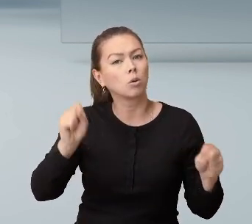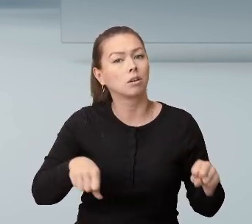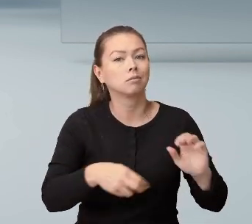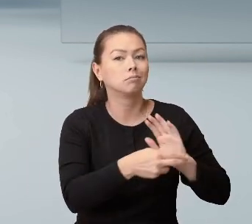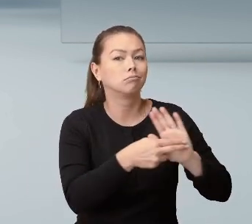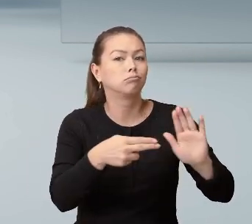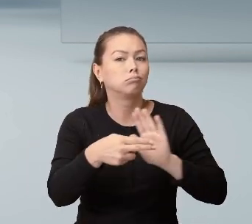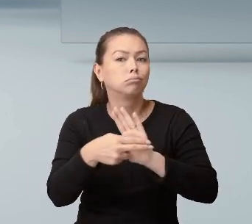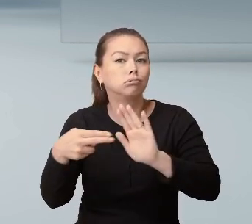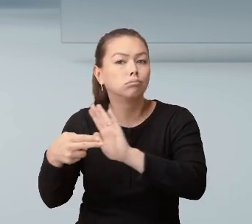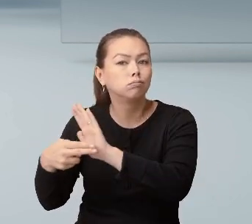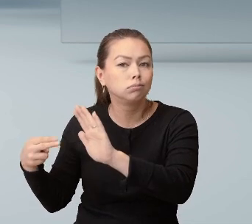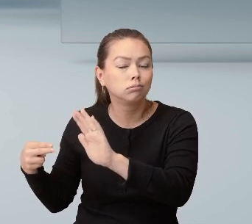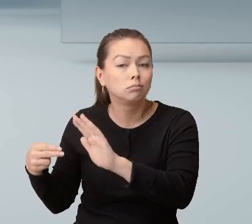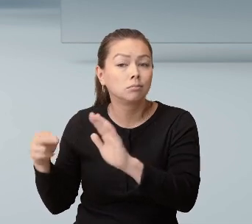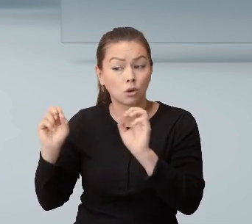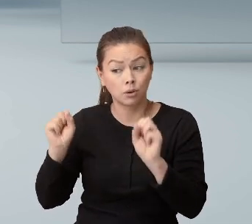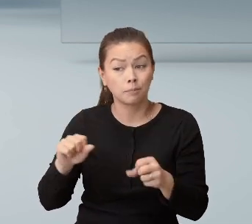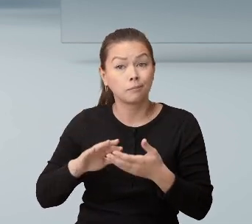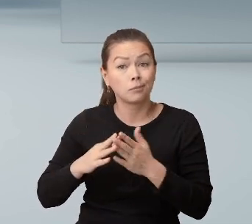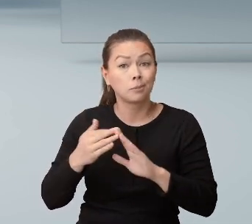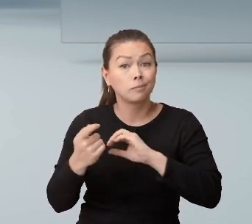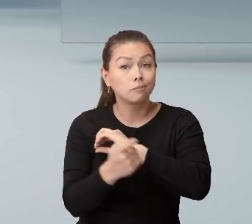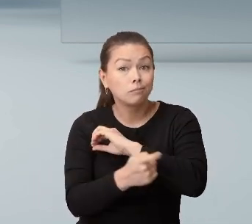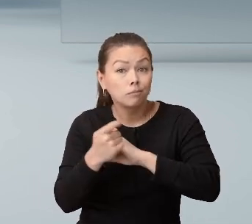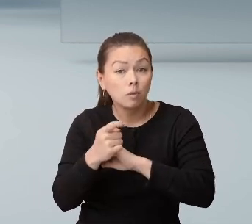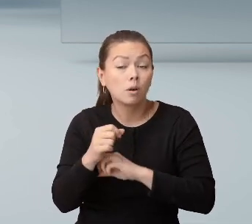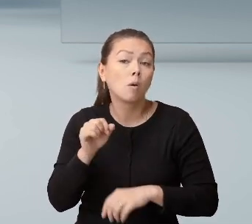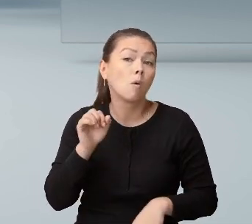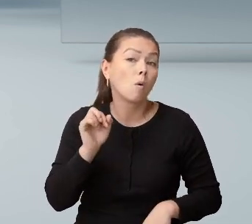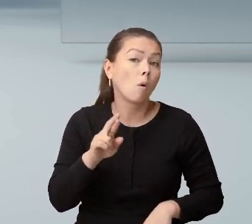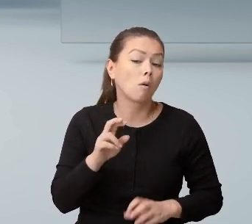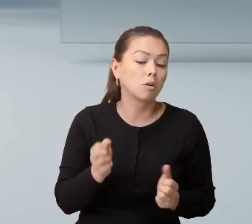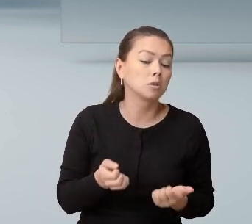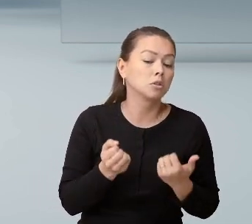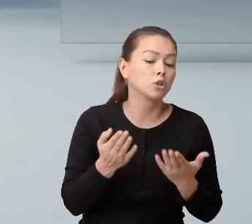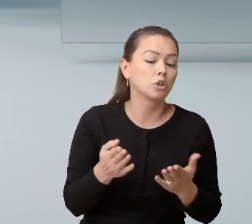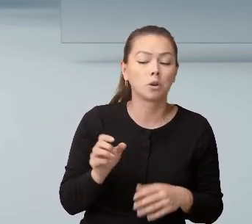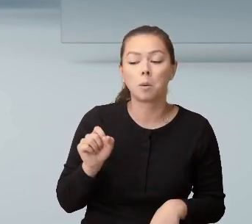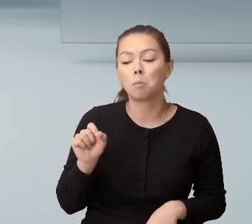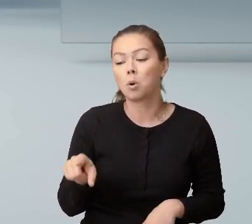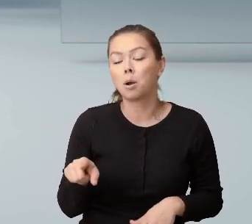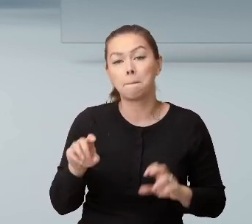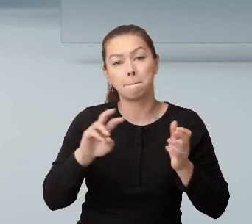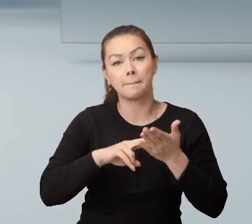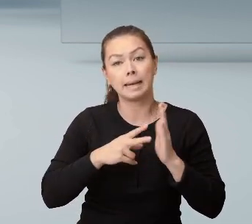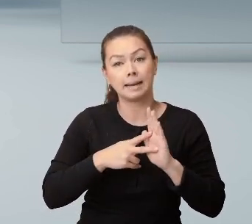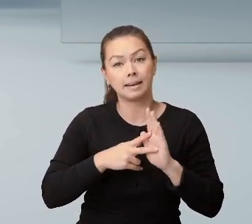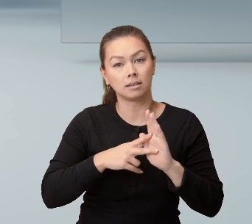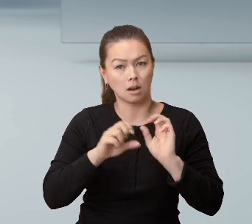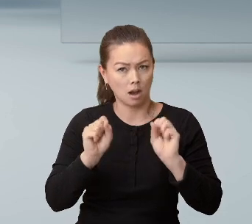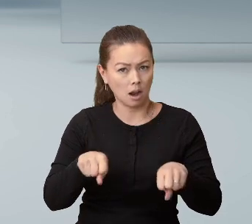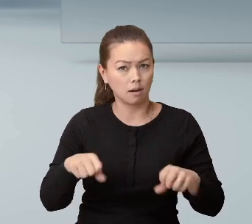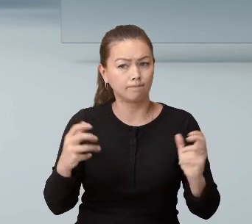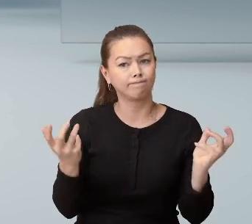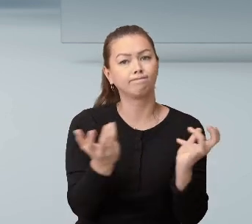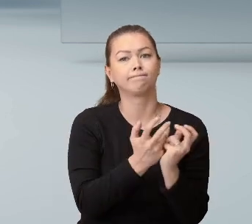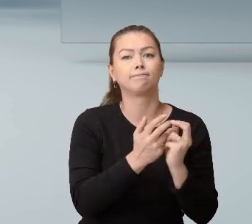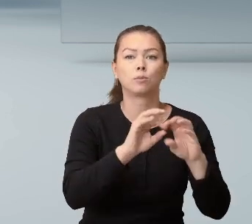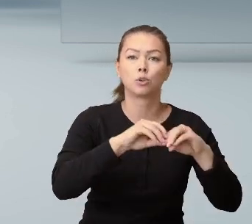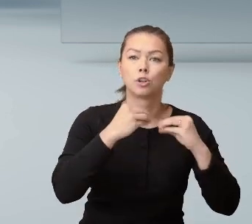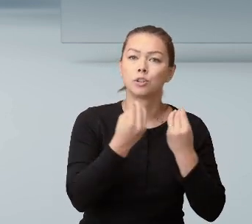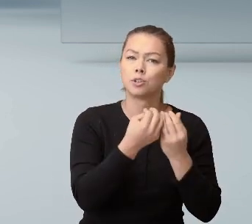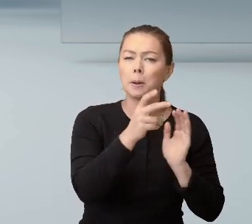do this automatically or through suggestions and prompts or just manually through users to match your organizational